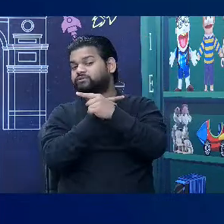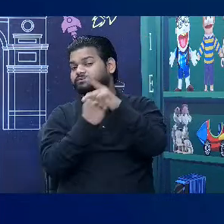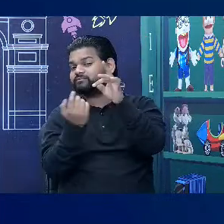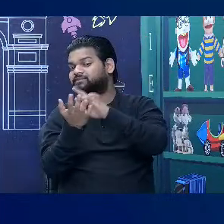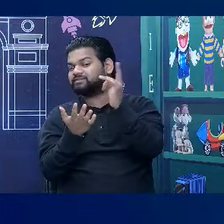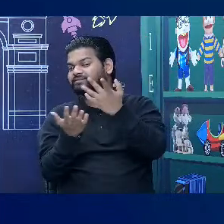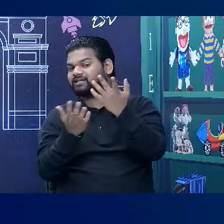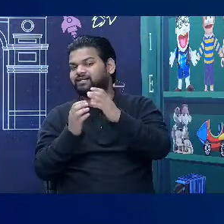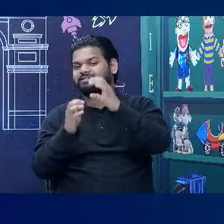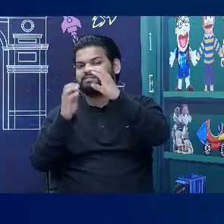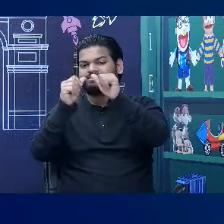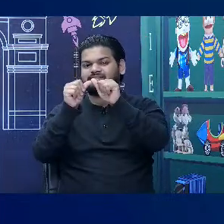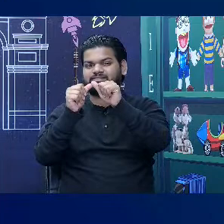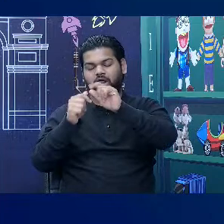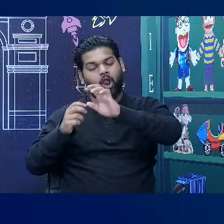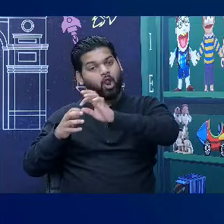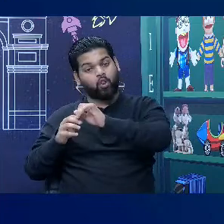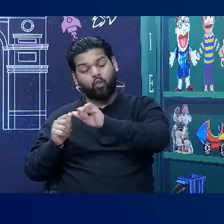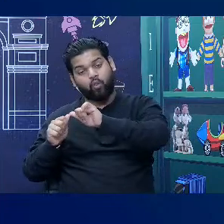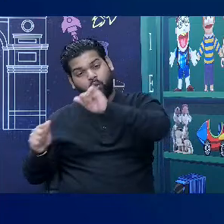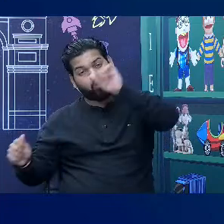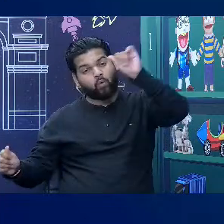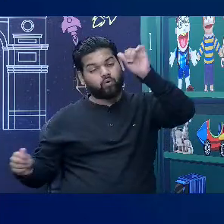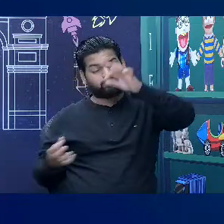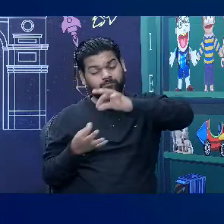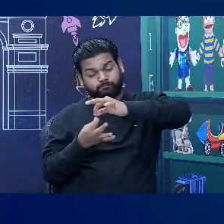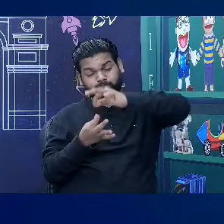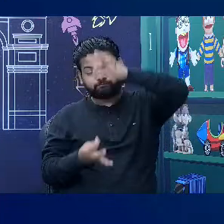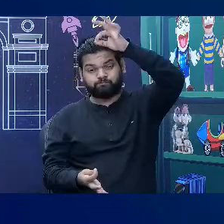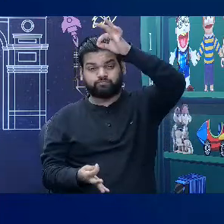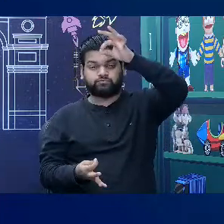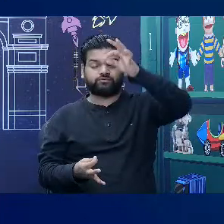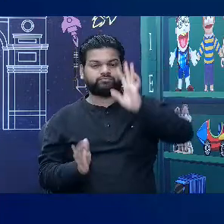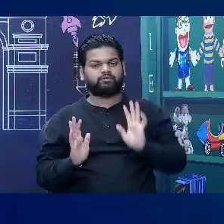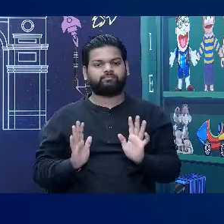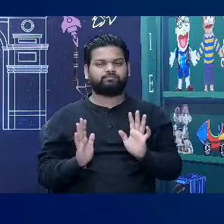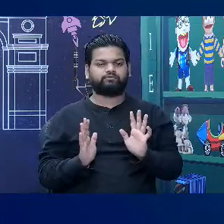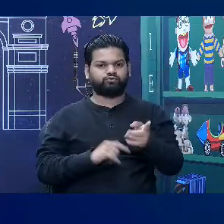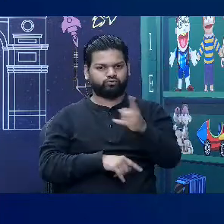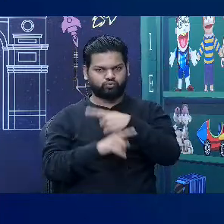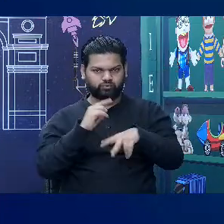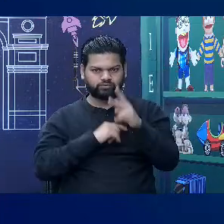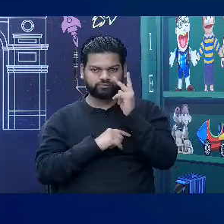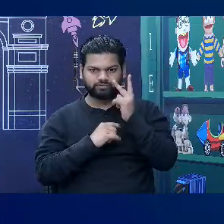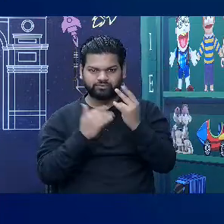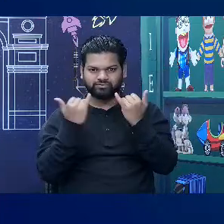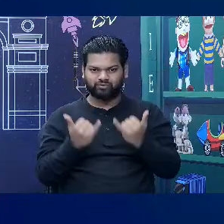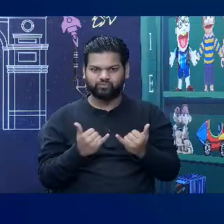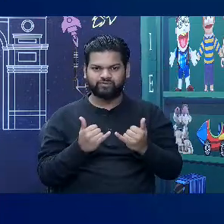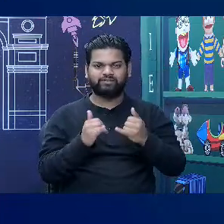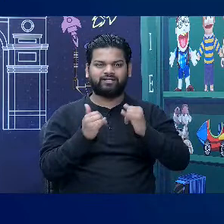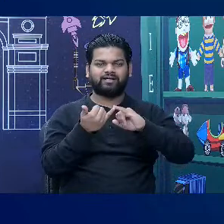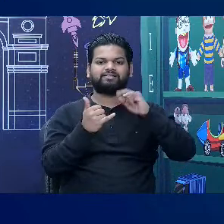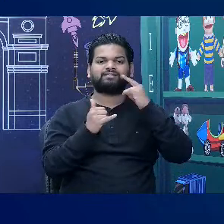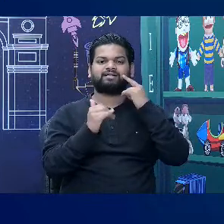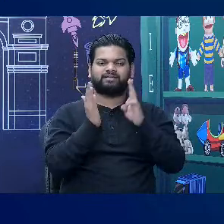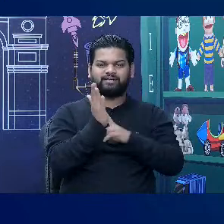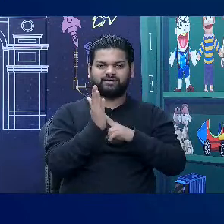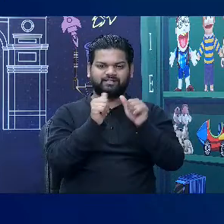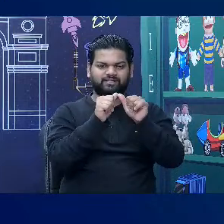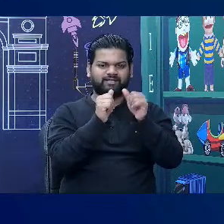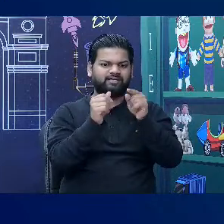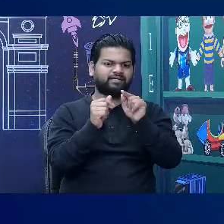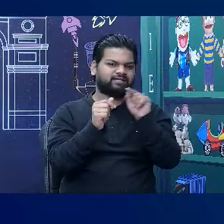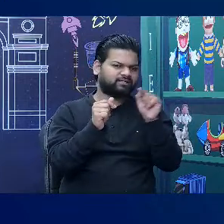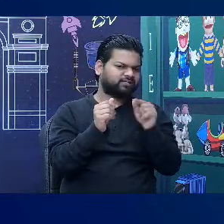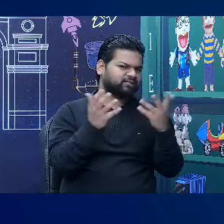is AC, the longest side. Okay. So sine A is BC upon CA, because BC is